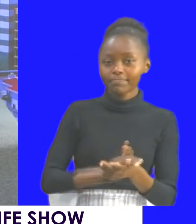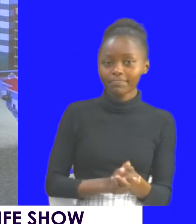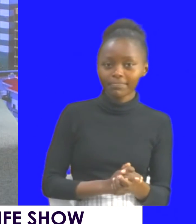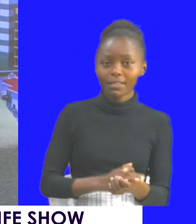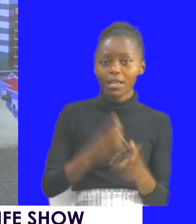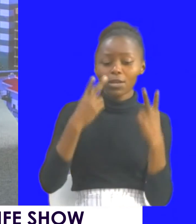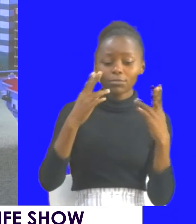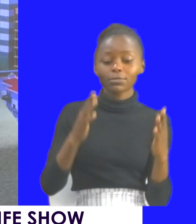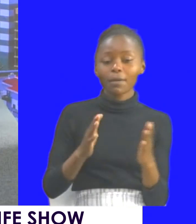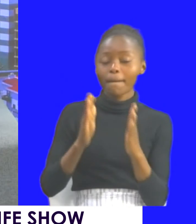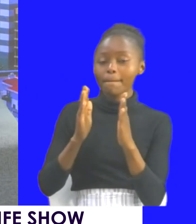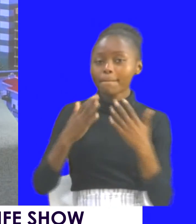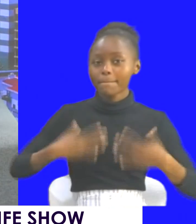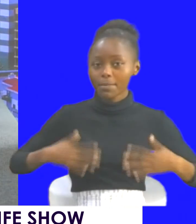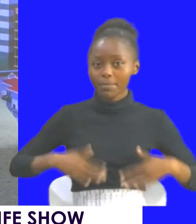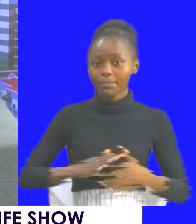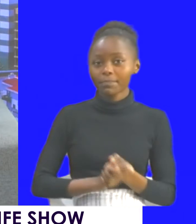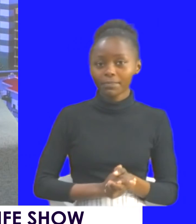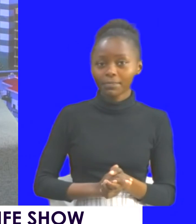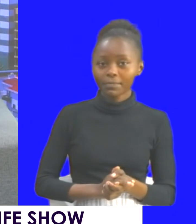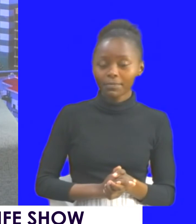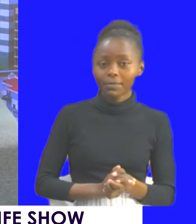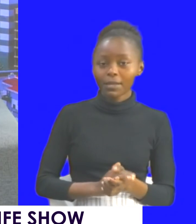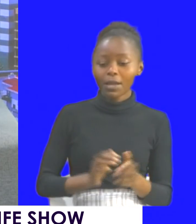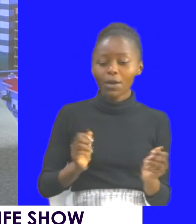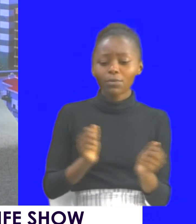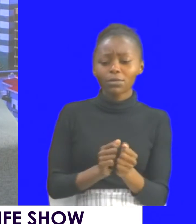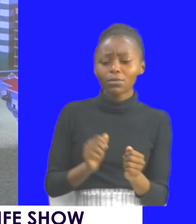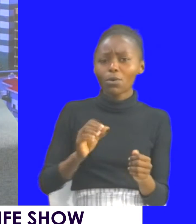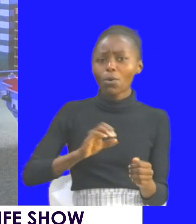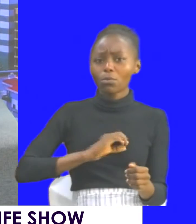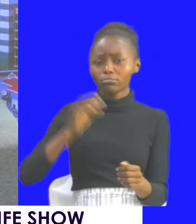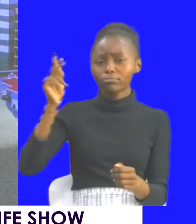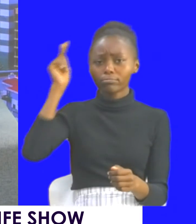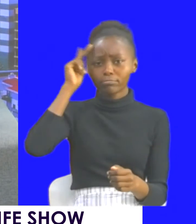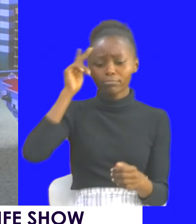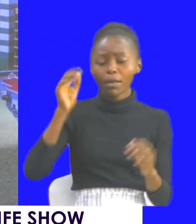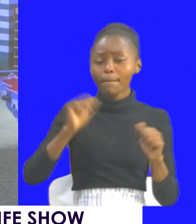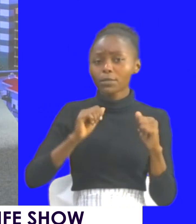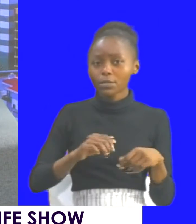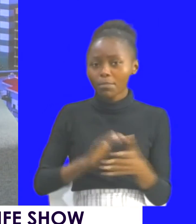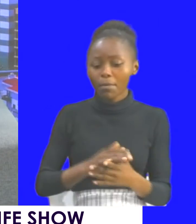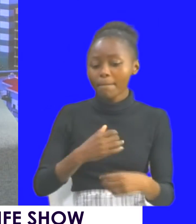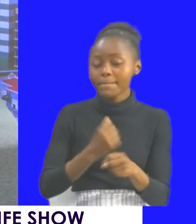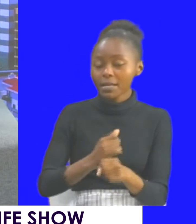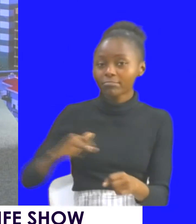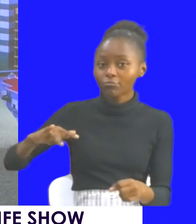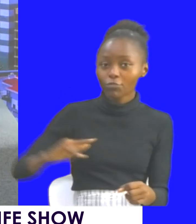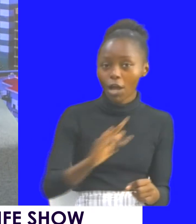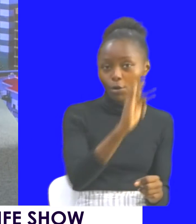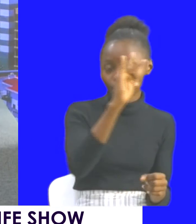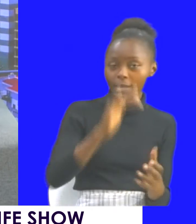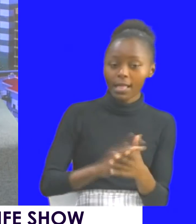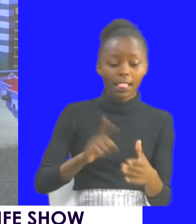human beings in their own intelligence can form an aeroplane, and they will say that